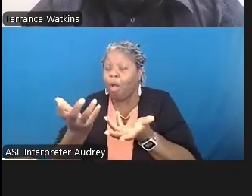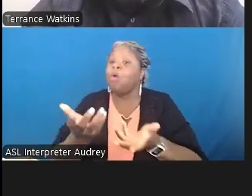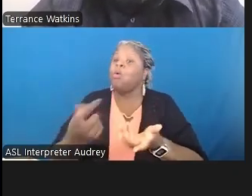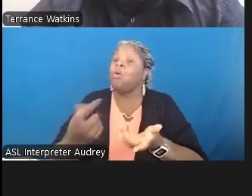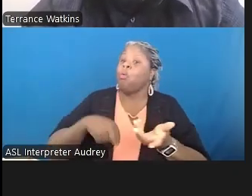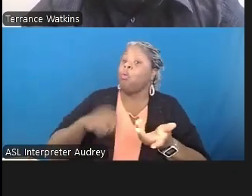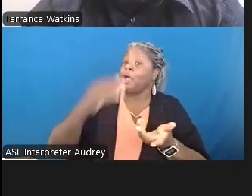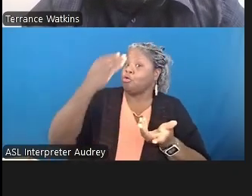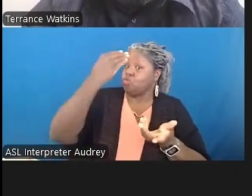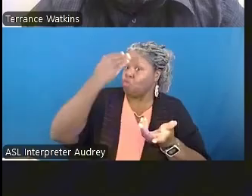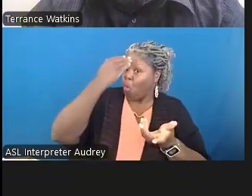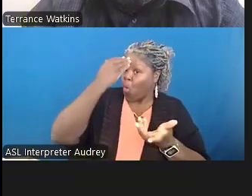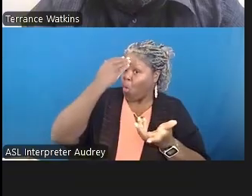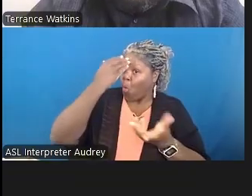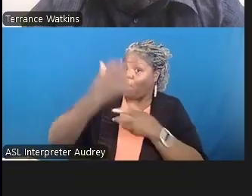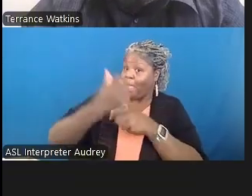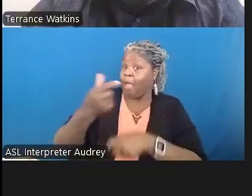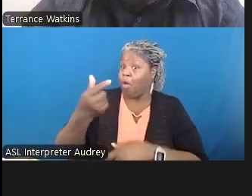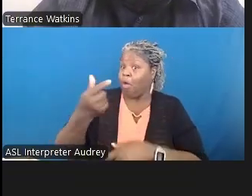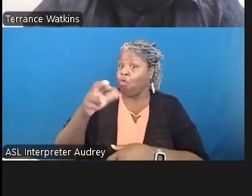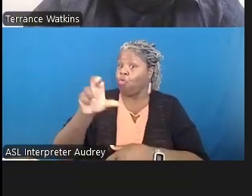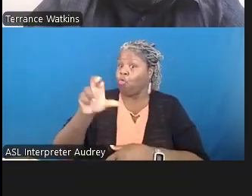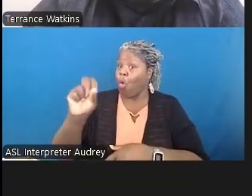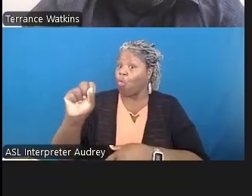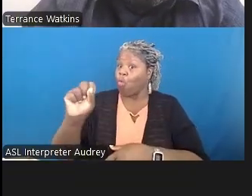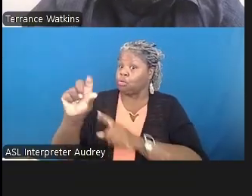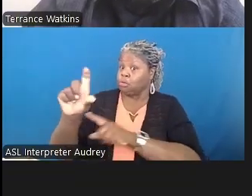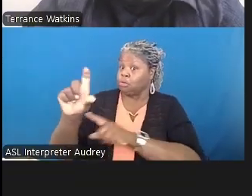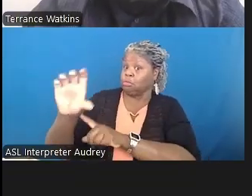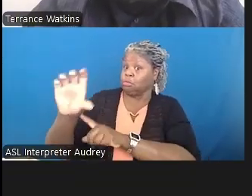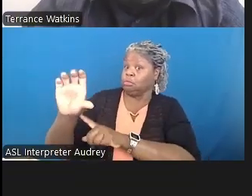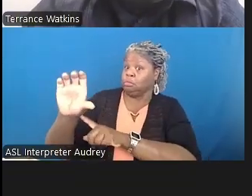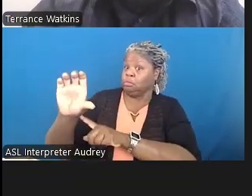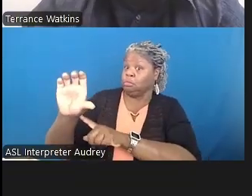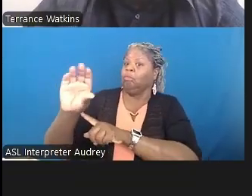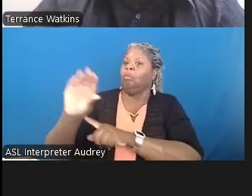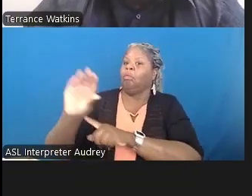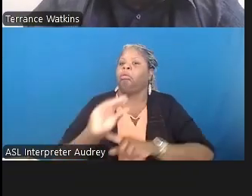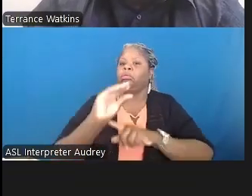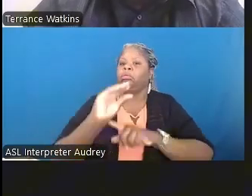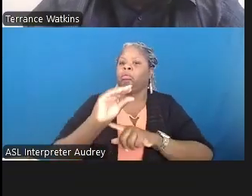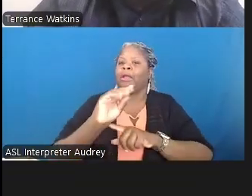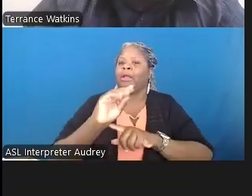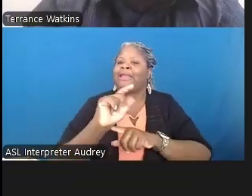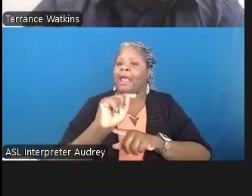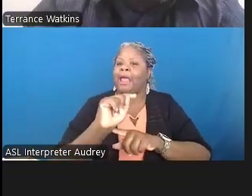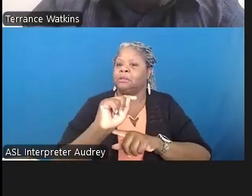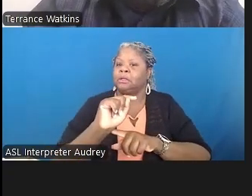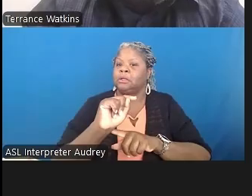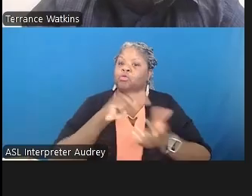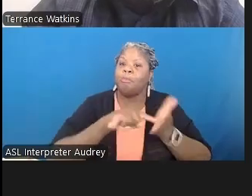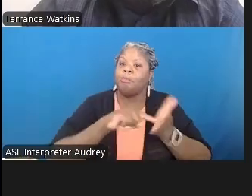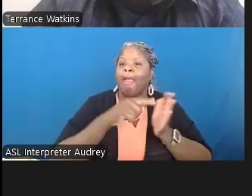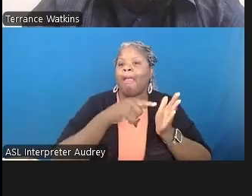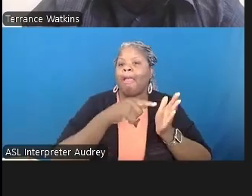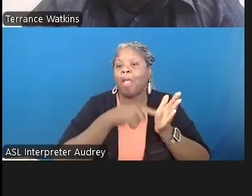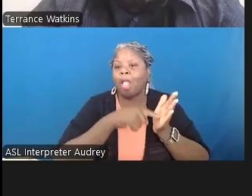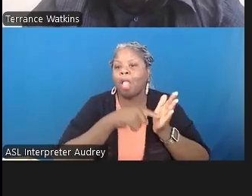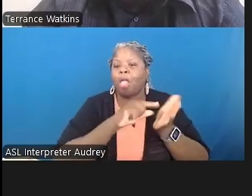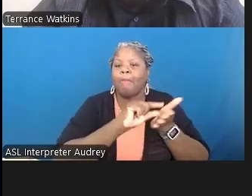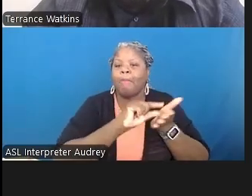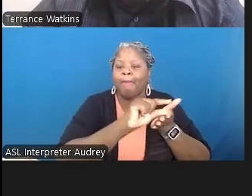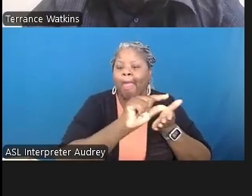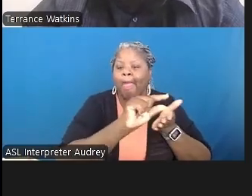That's not what you actually receive on your paycheck. And then after you pay your bills, it's not quite the same either. So when they work